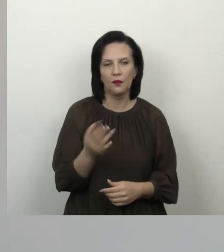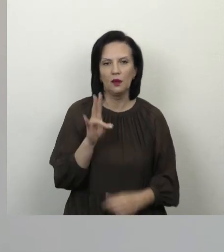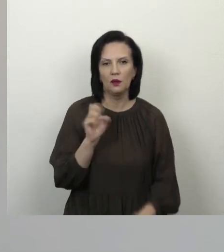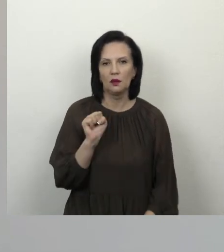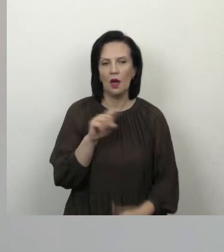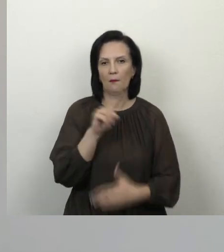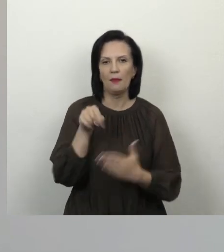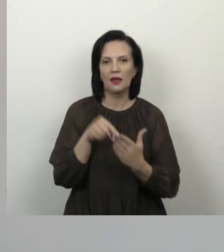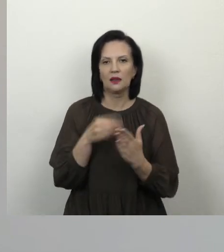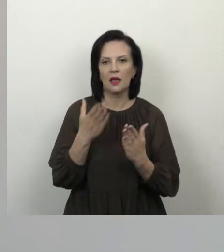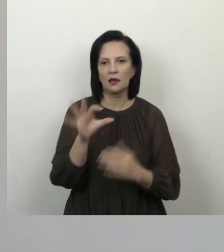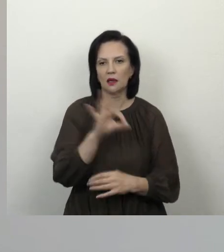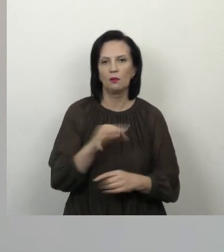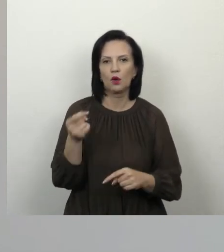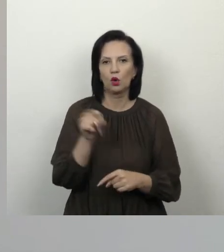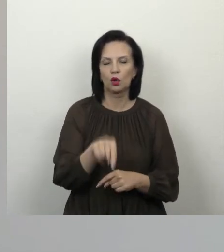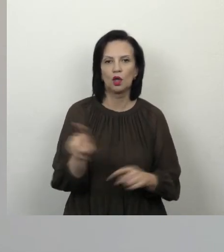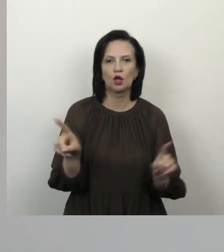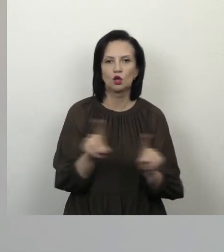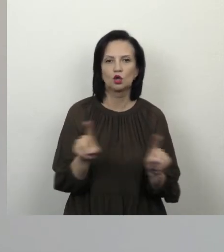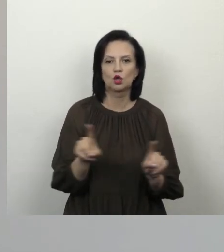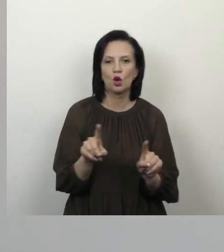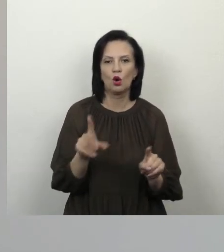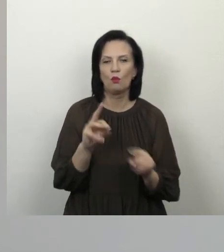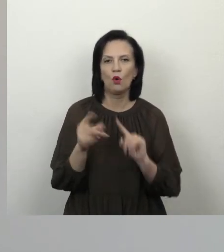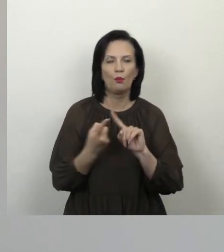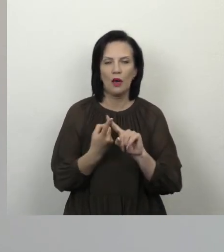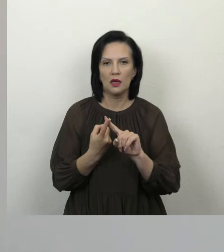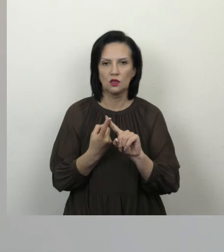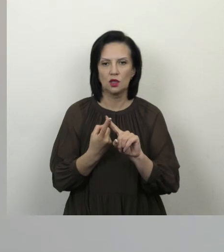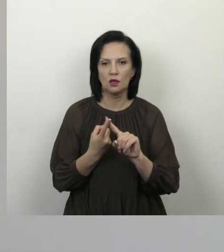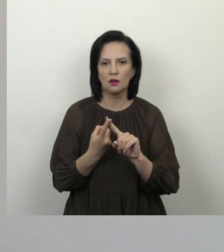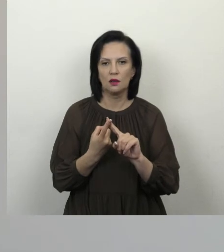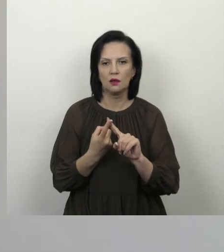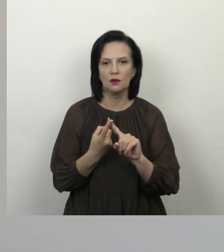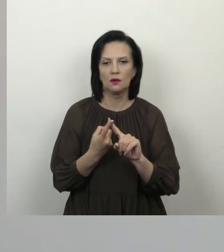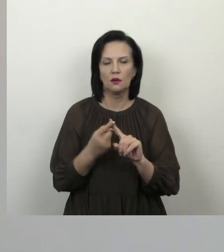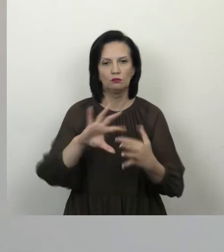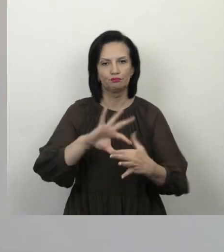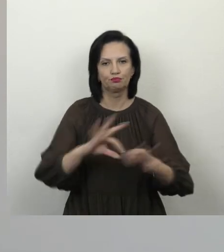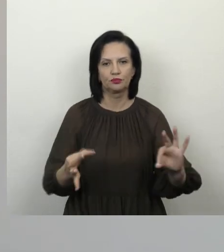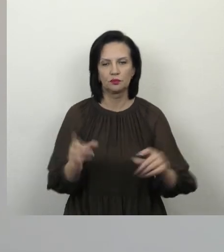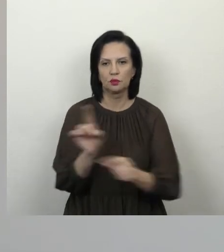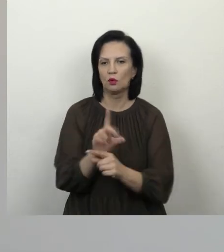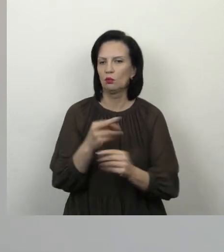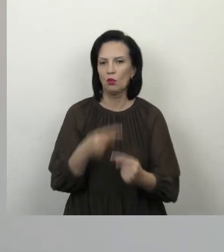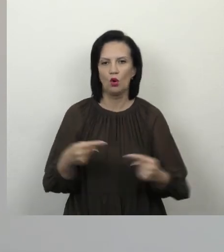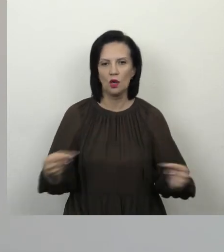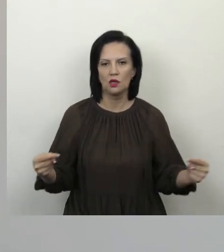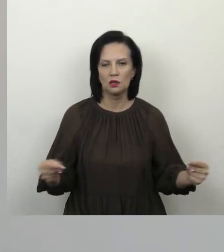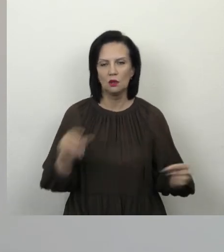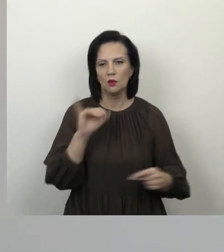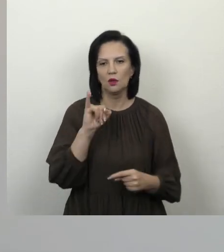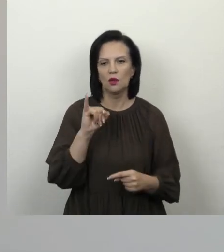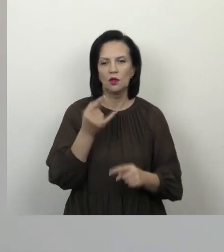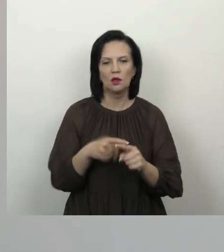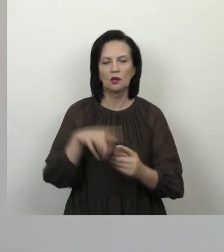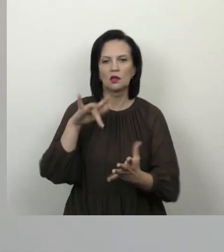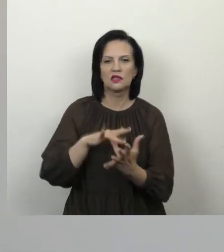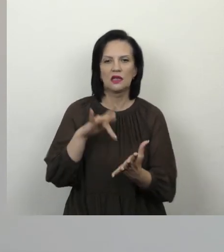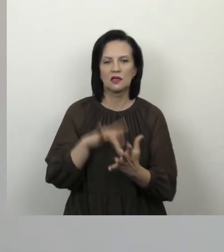here, let me point out to the following. The provision was